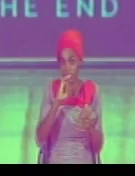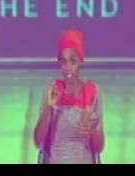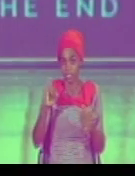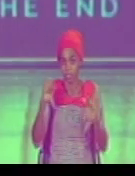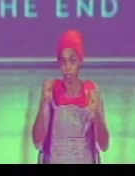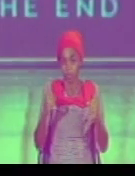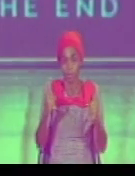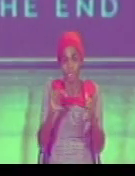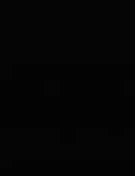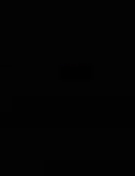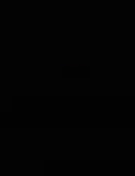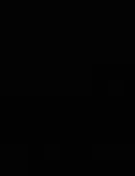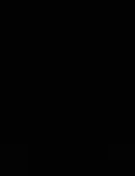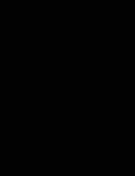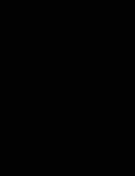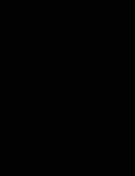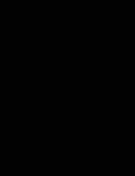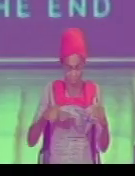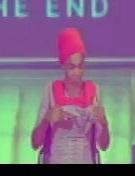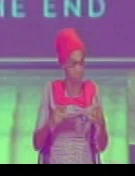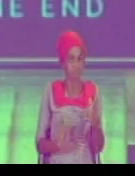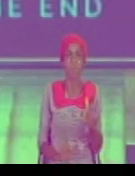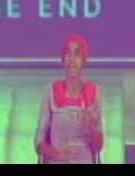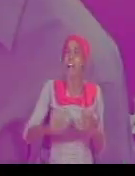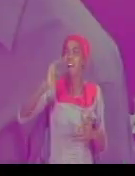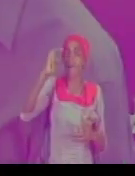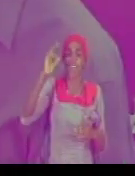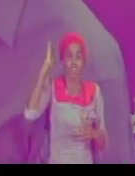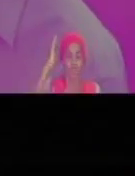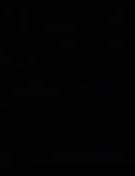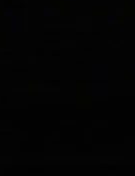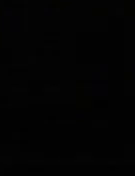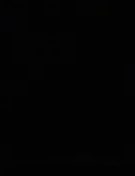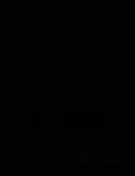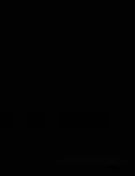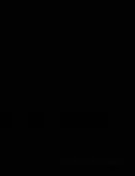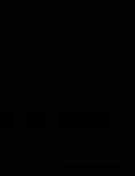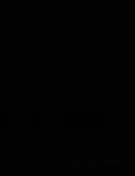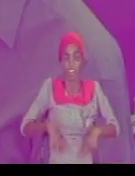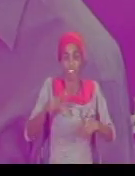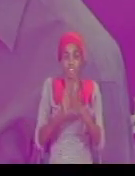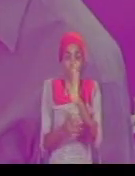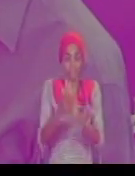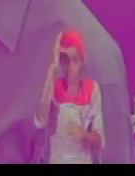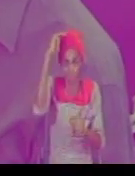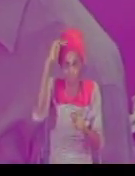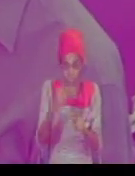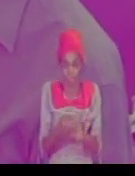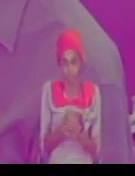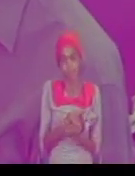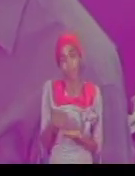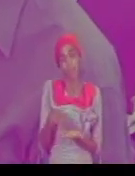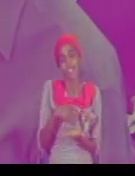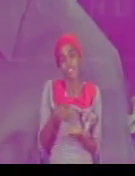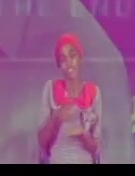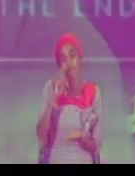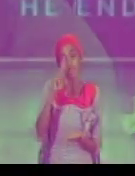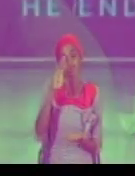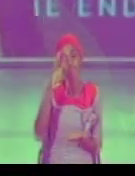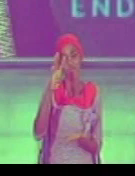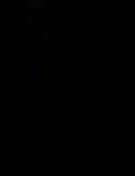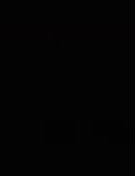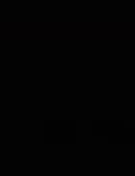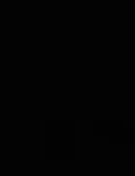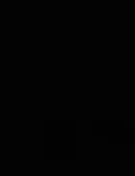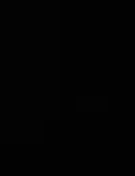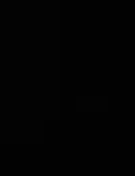broad and so deep, will work in every life in Jesus' name. Look at Psalm 148. I'm reading from